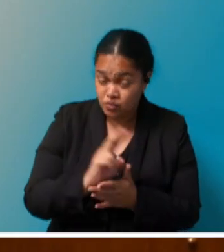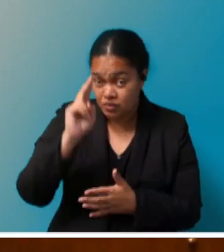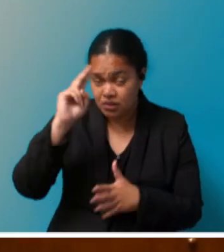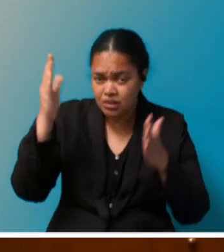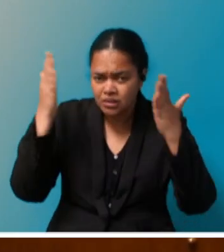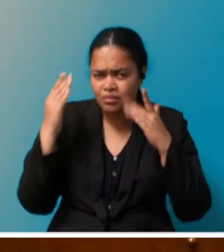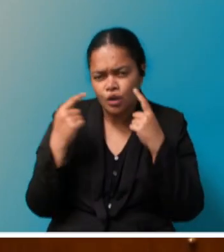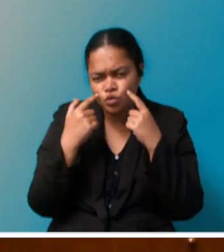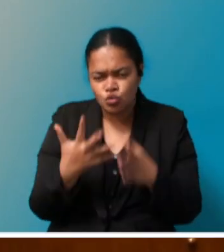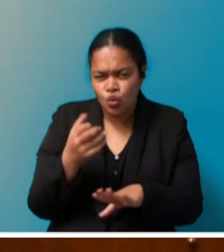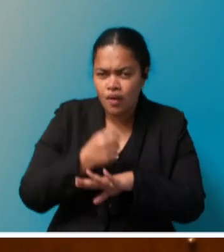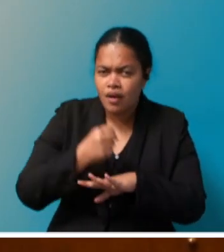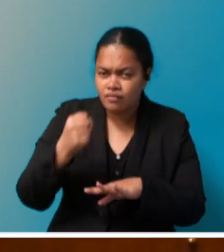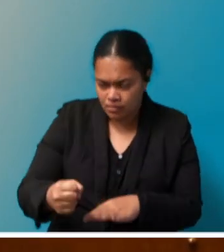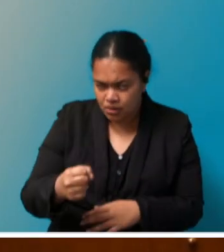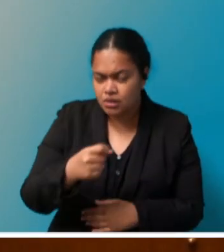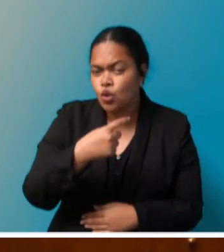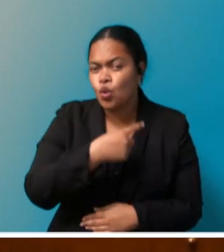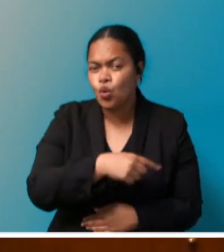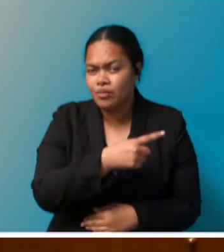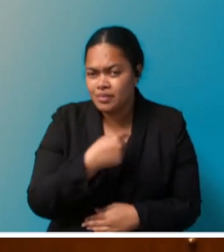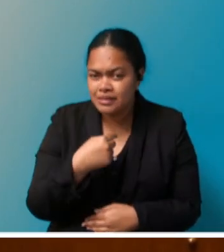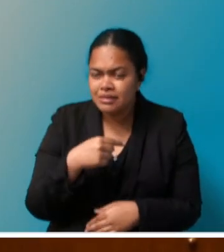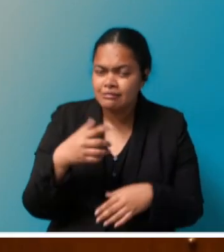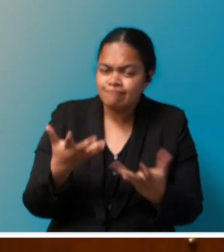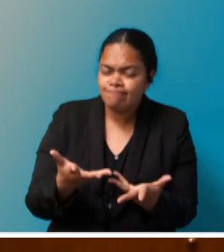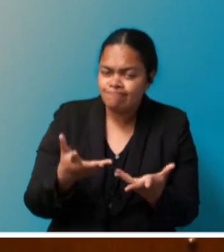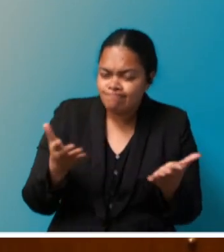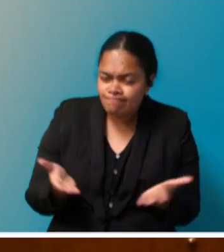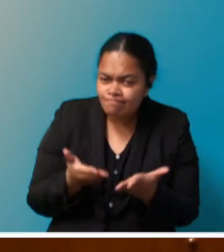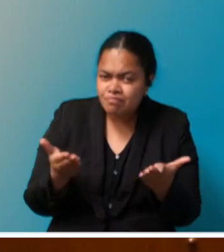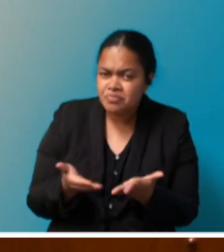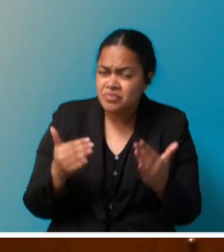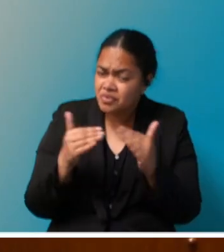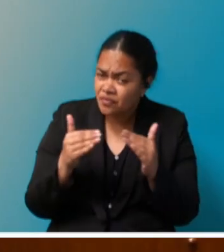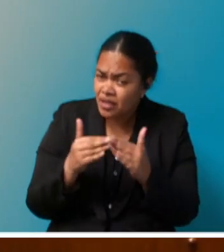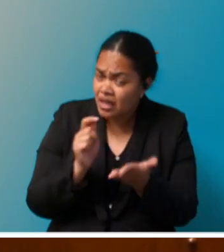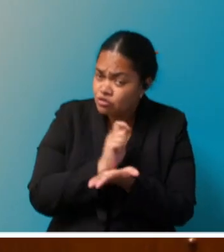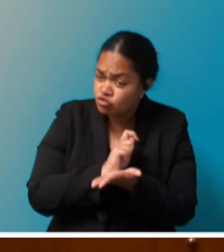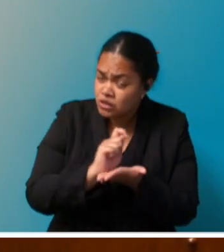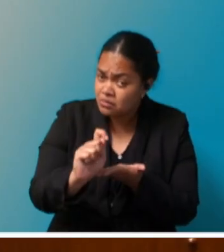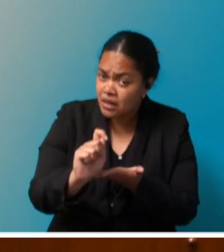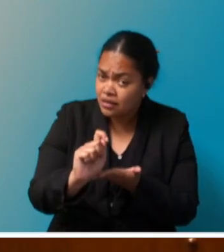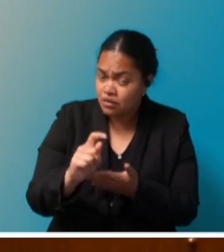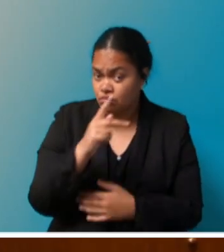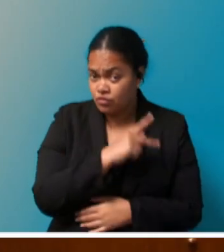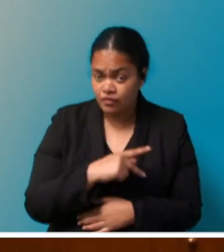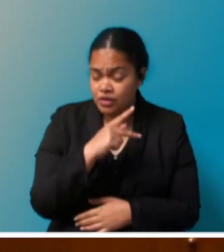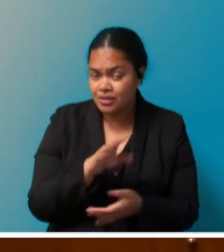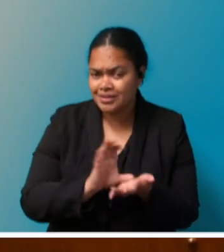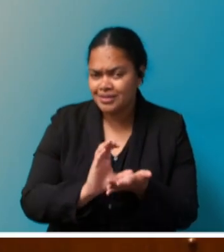reflects government's commitment towards cultivating a fair, transparent, and professional civil